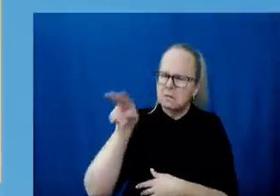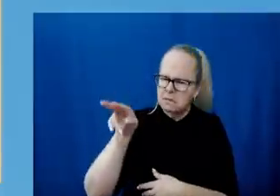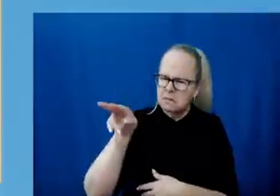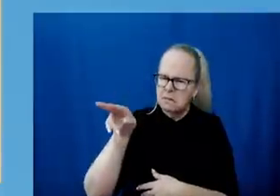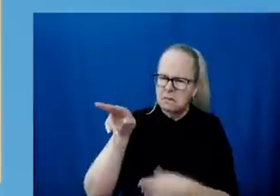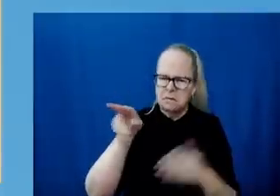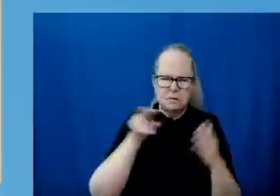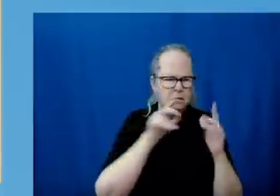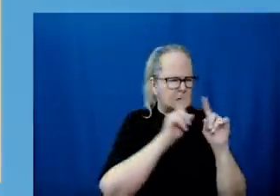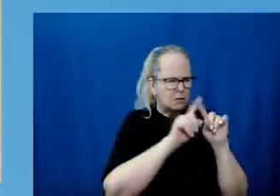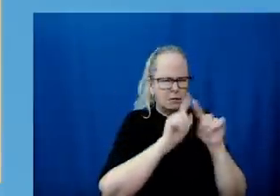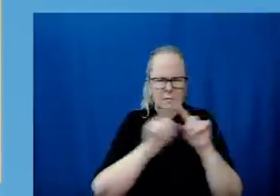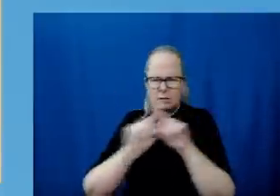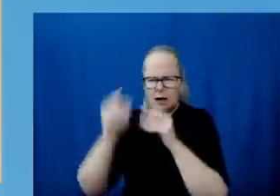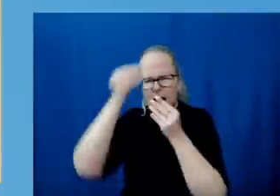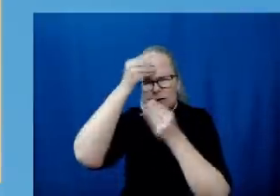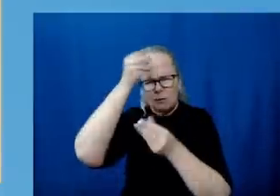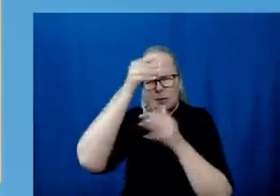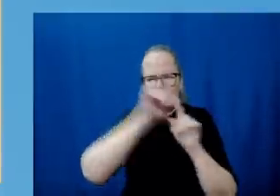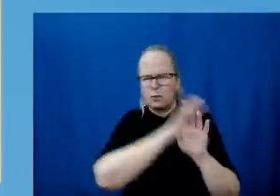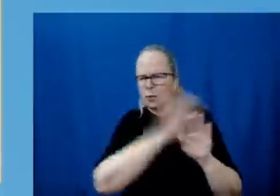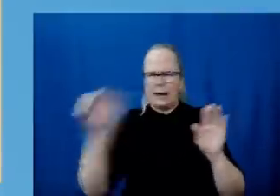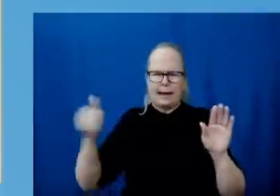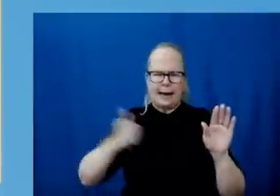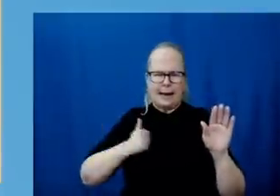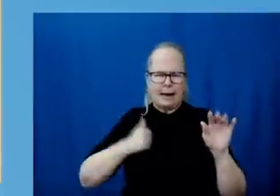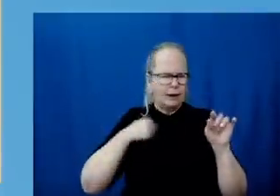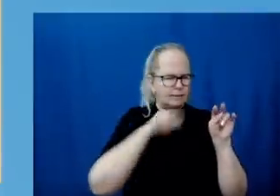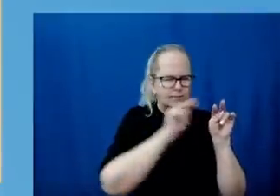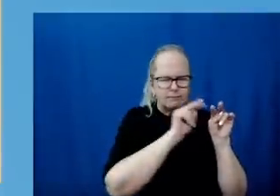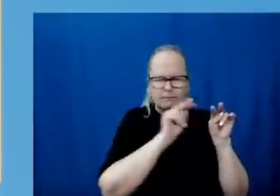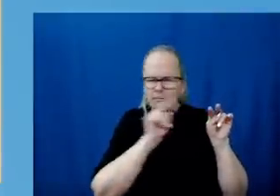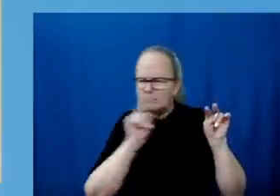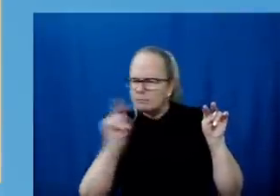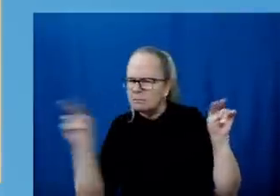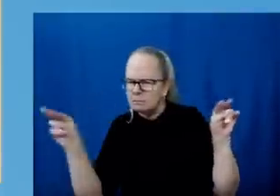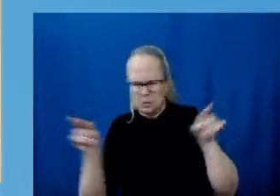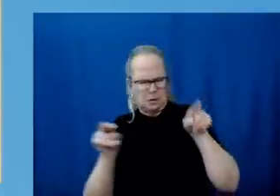looking at a bunch of data from across Canada. And